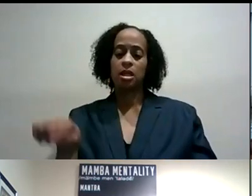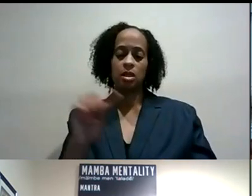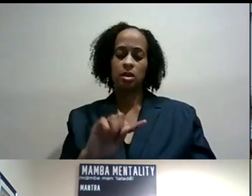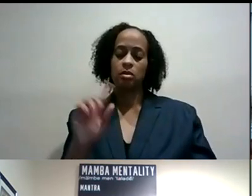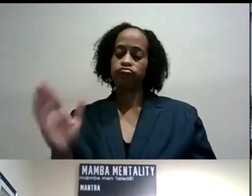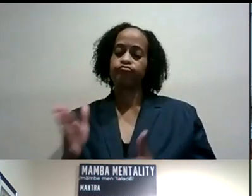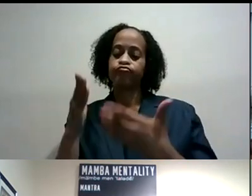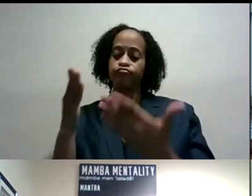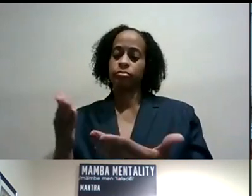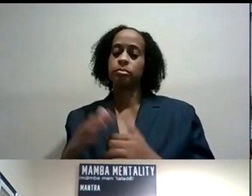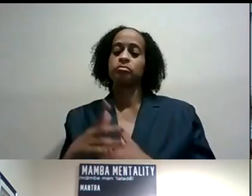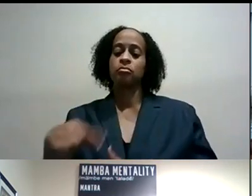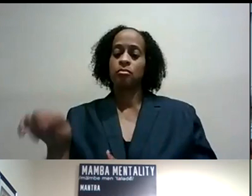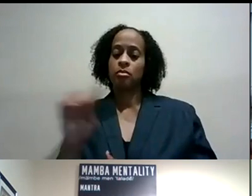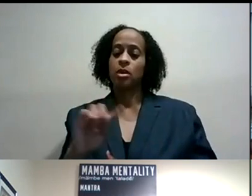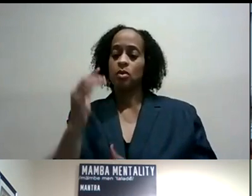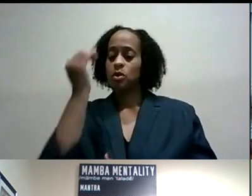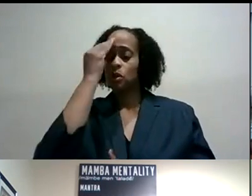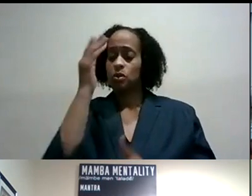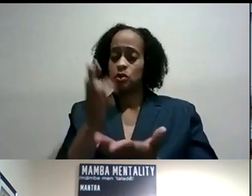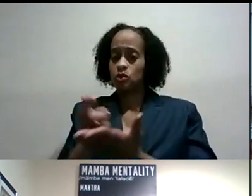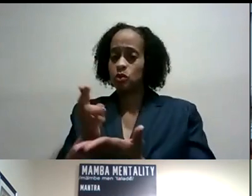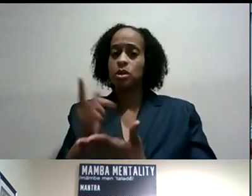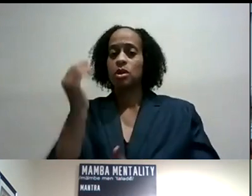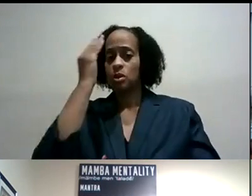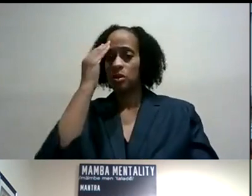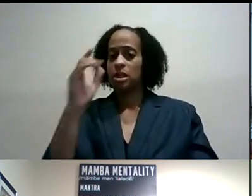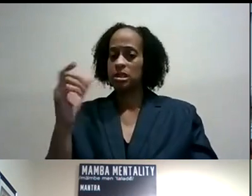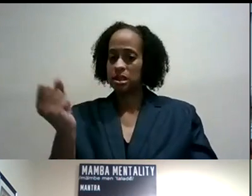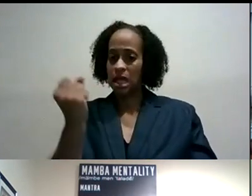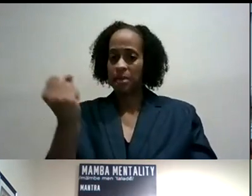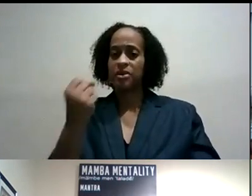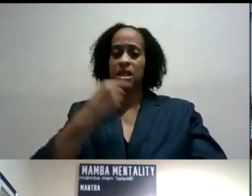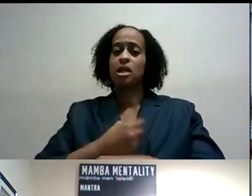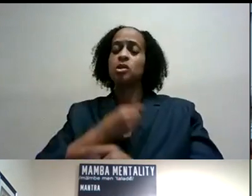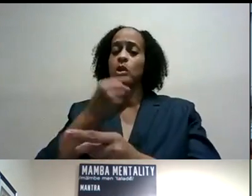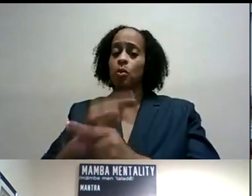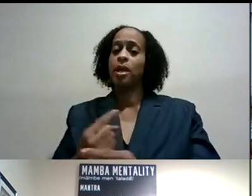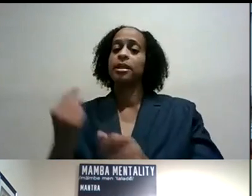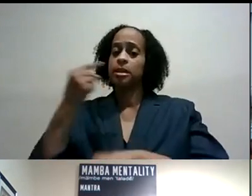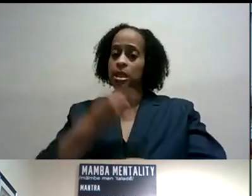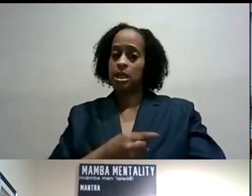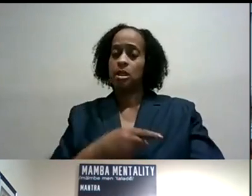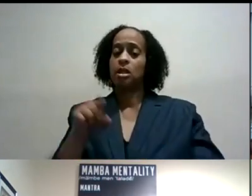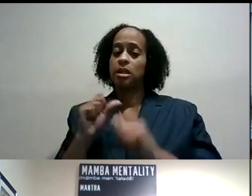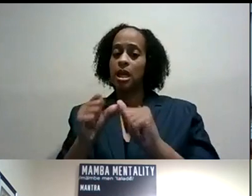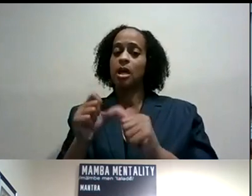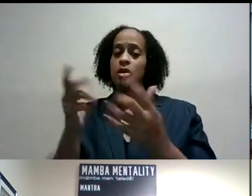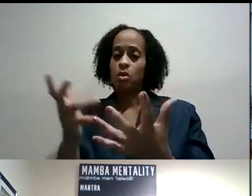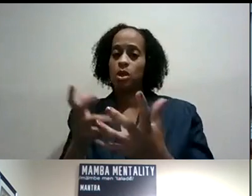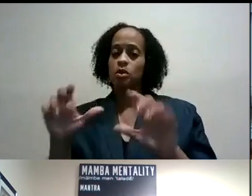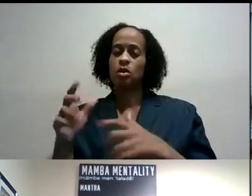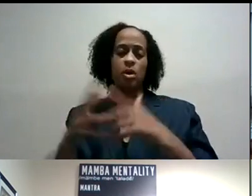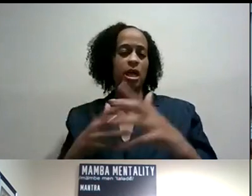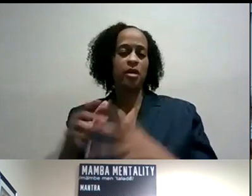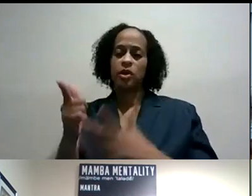it, you know the truth. You know that the Sabbath day is the right day. And yet you want to just do